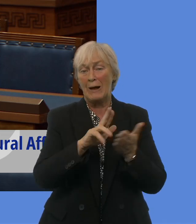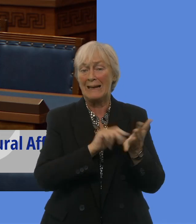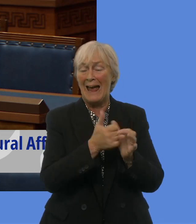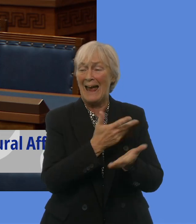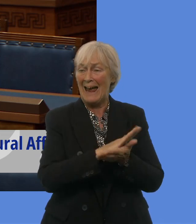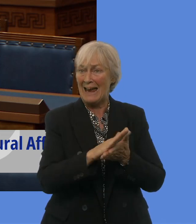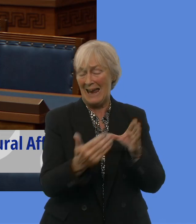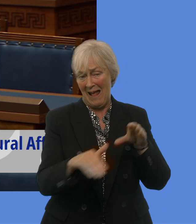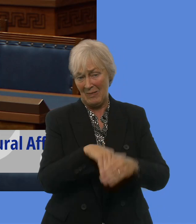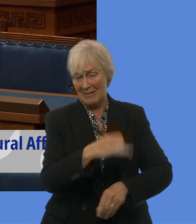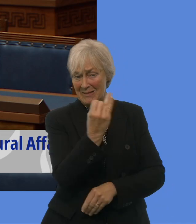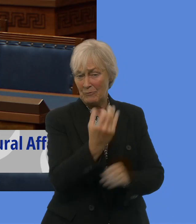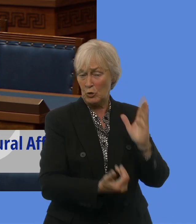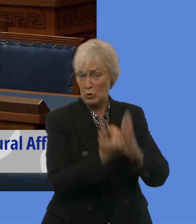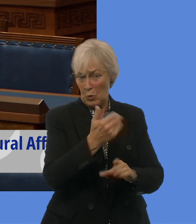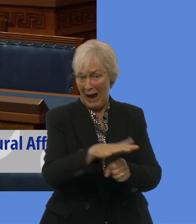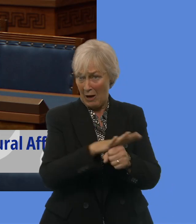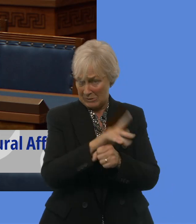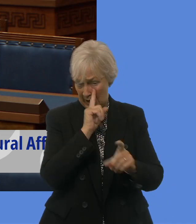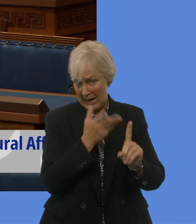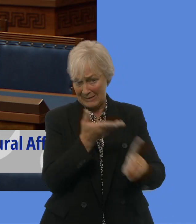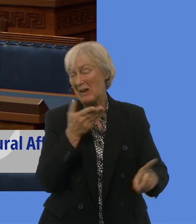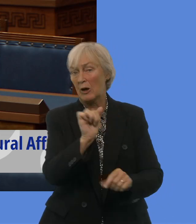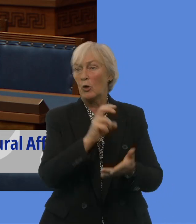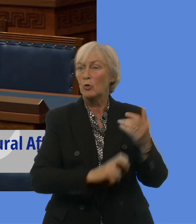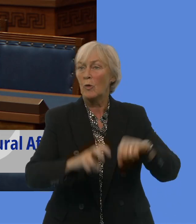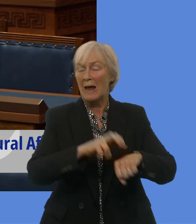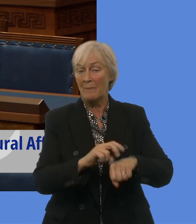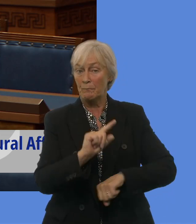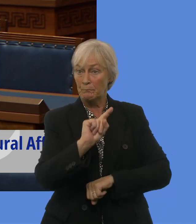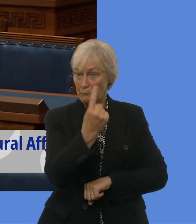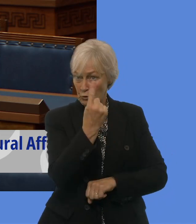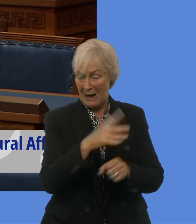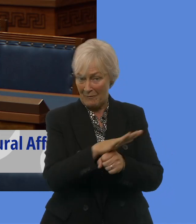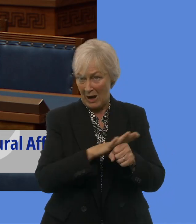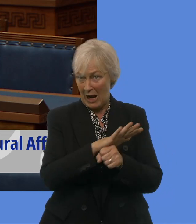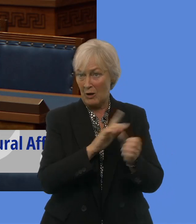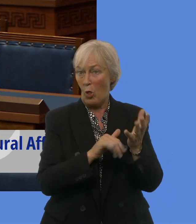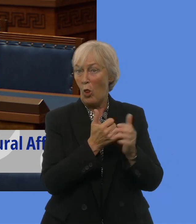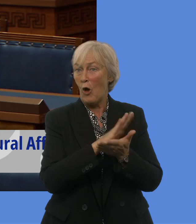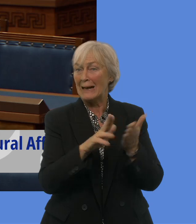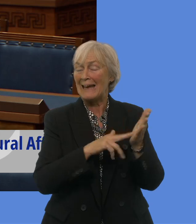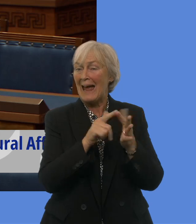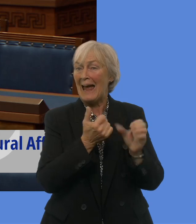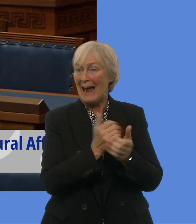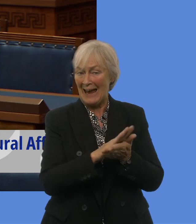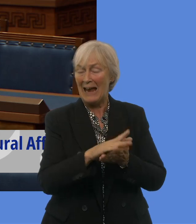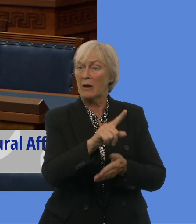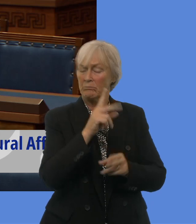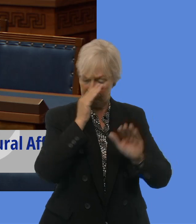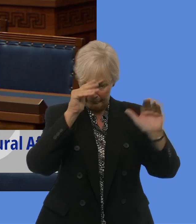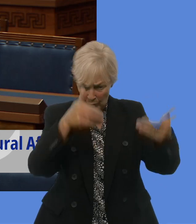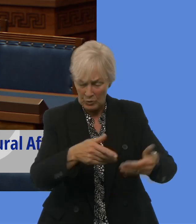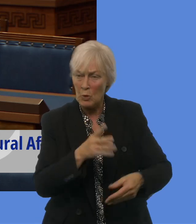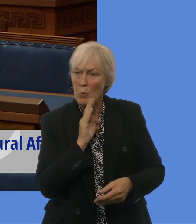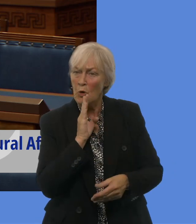amongst the 7 new sites being formally identified is Northern Ireland's first inland site at Raiswood on Lough Neagh. The primary focus of the bathing water